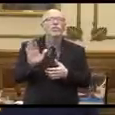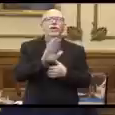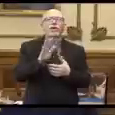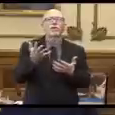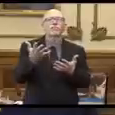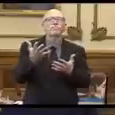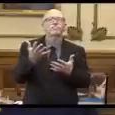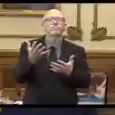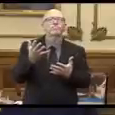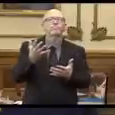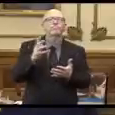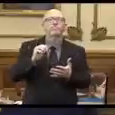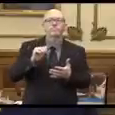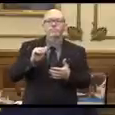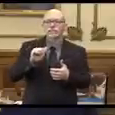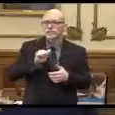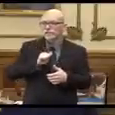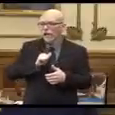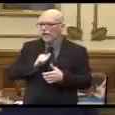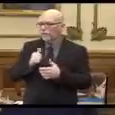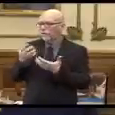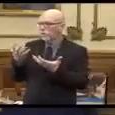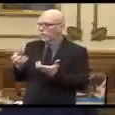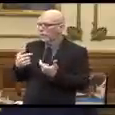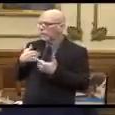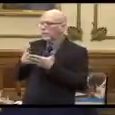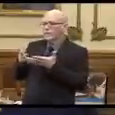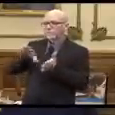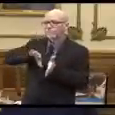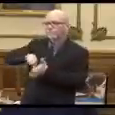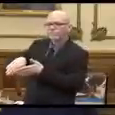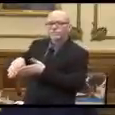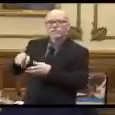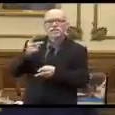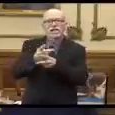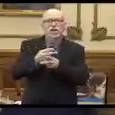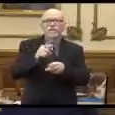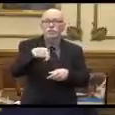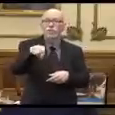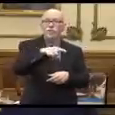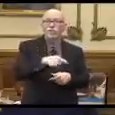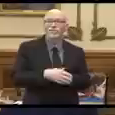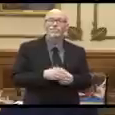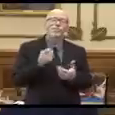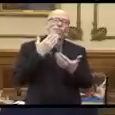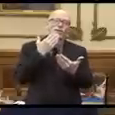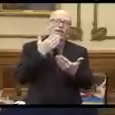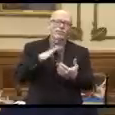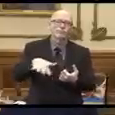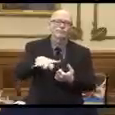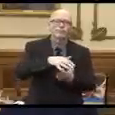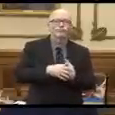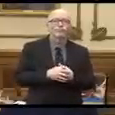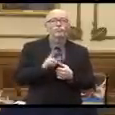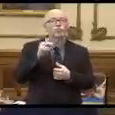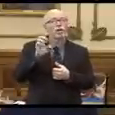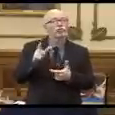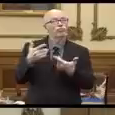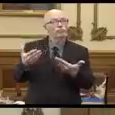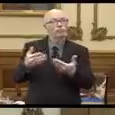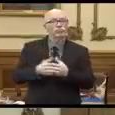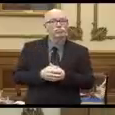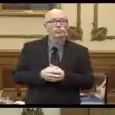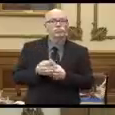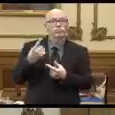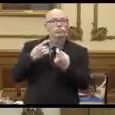maybe self-interest is set aside so they can tend to yours. So thank you. Rachel, let's go